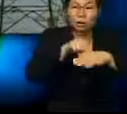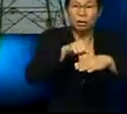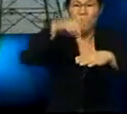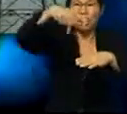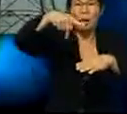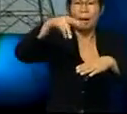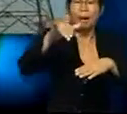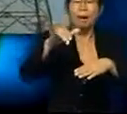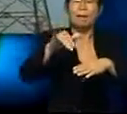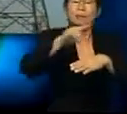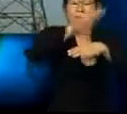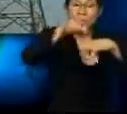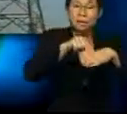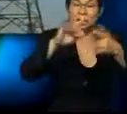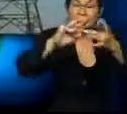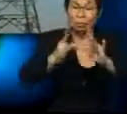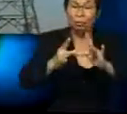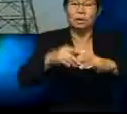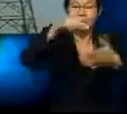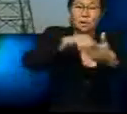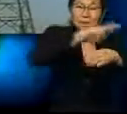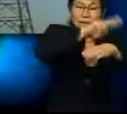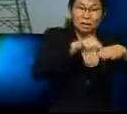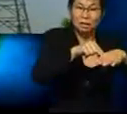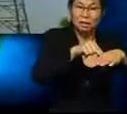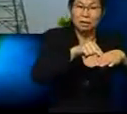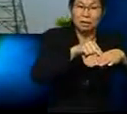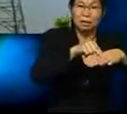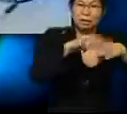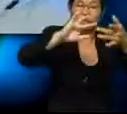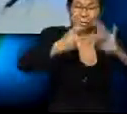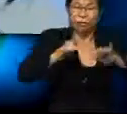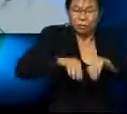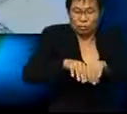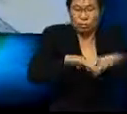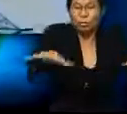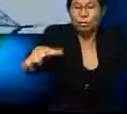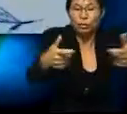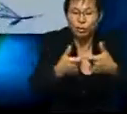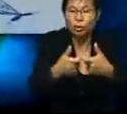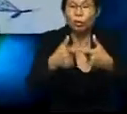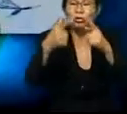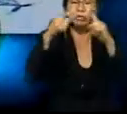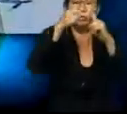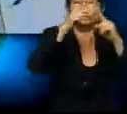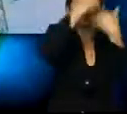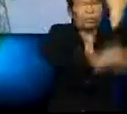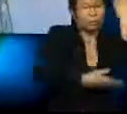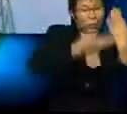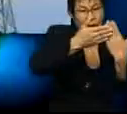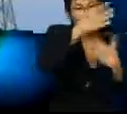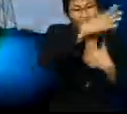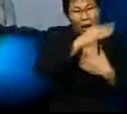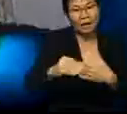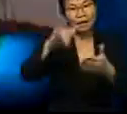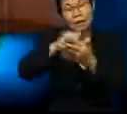Network. It is these national grid networks that distribute electricity to the whole country. And